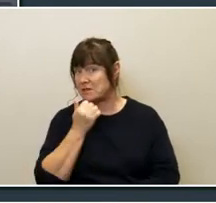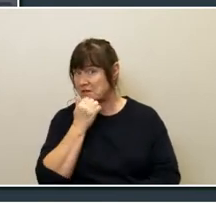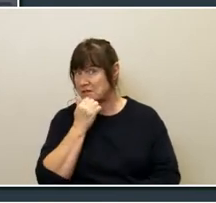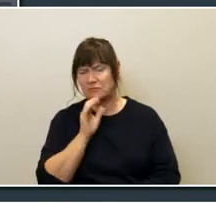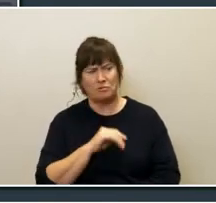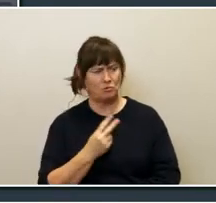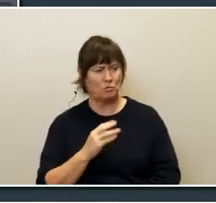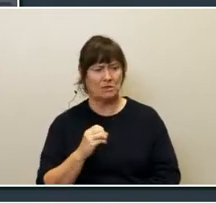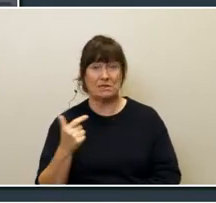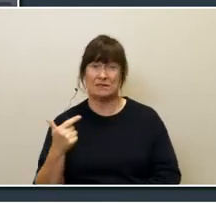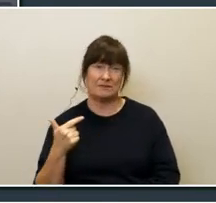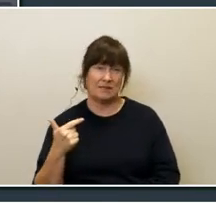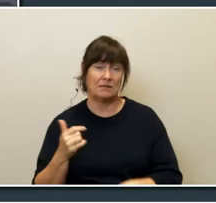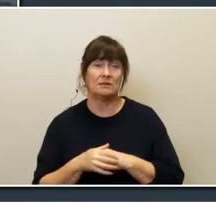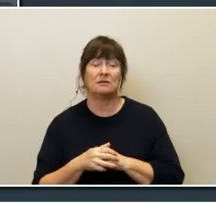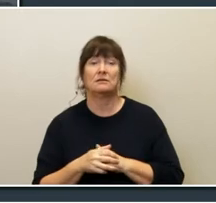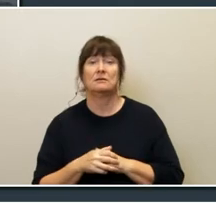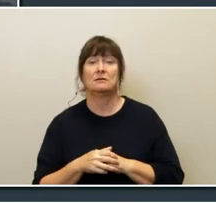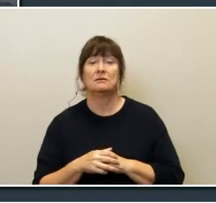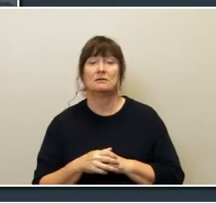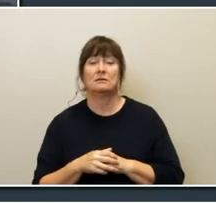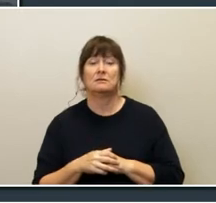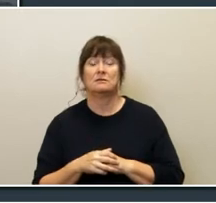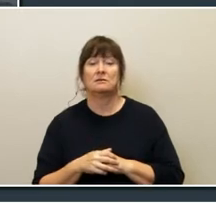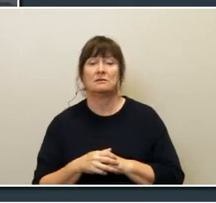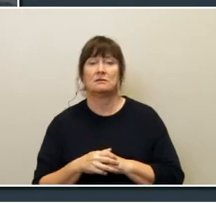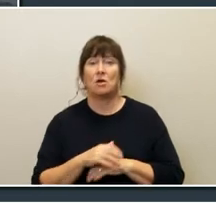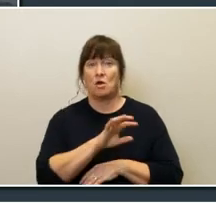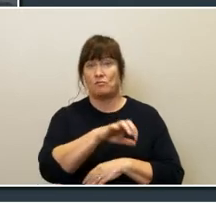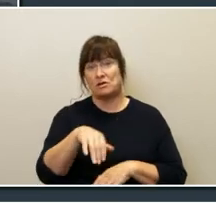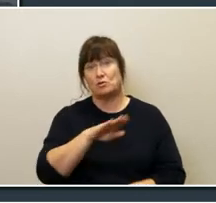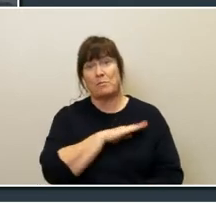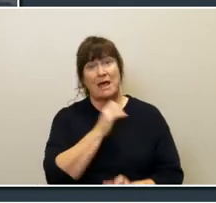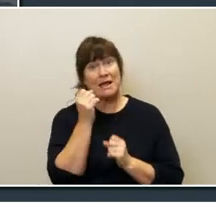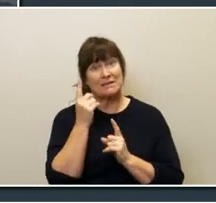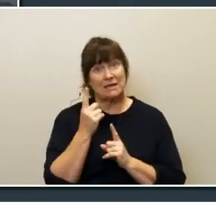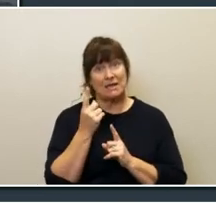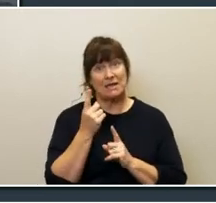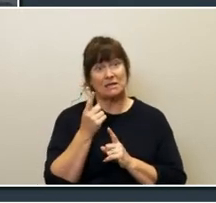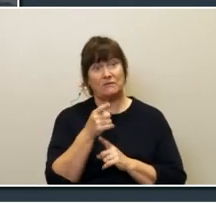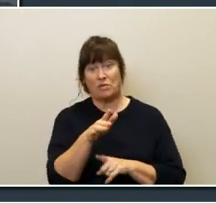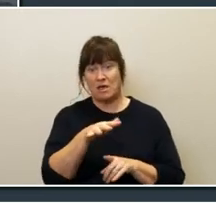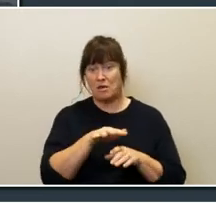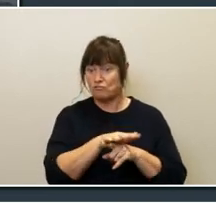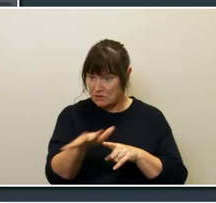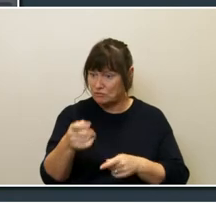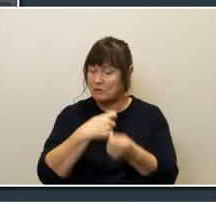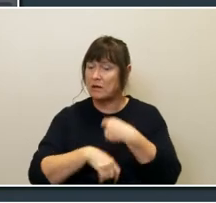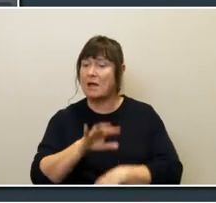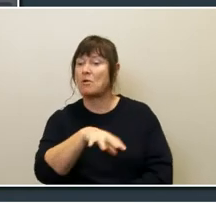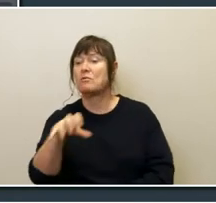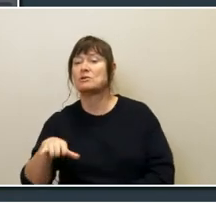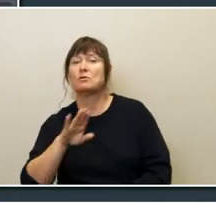since 2017. And the regional park idea has certainly brought new